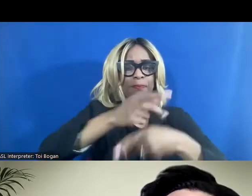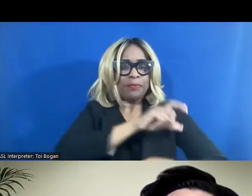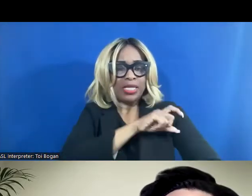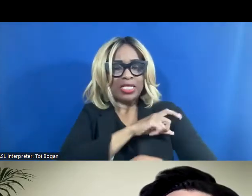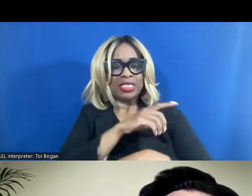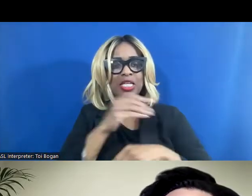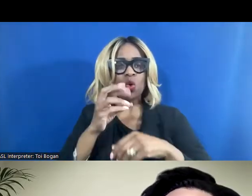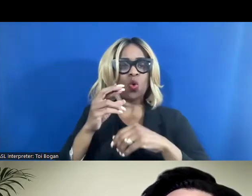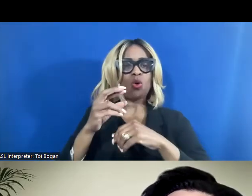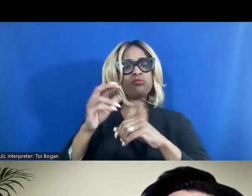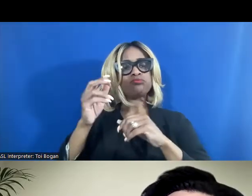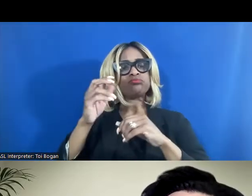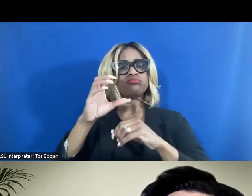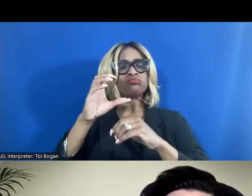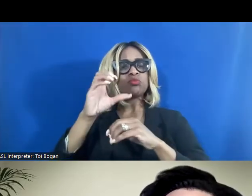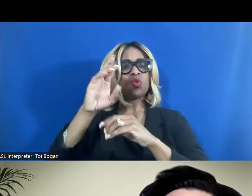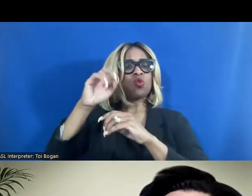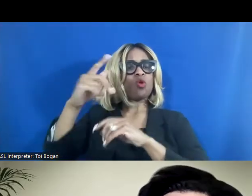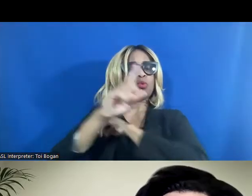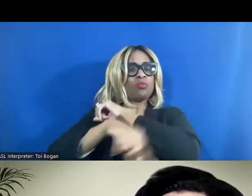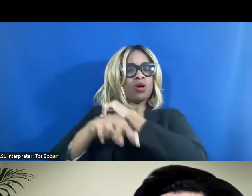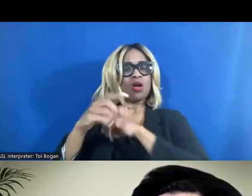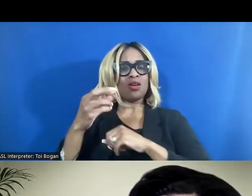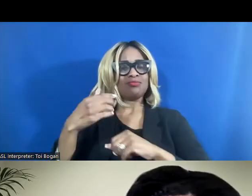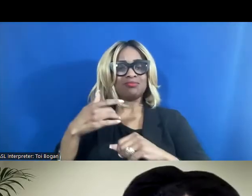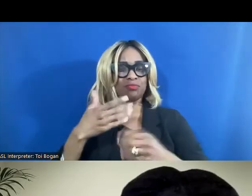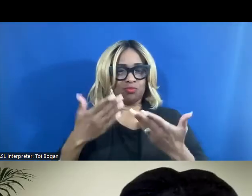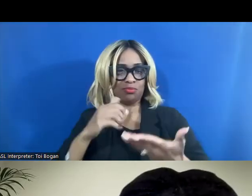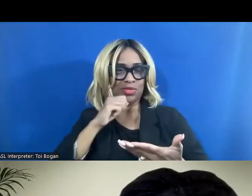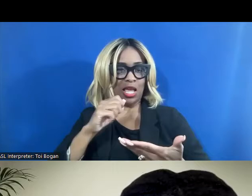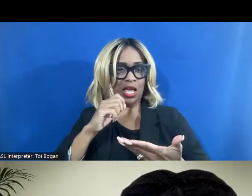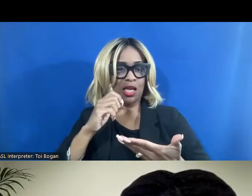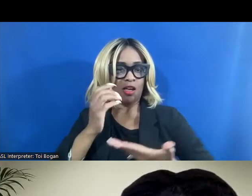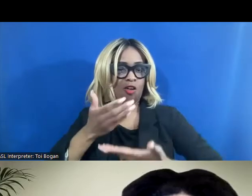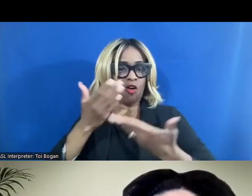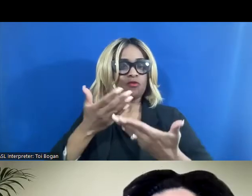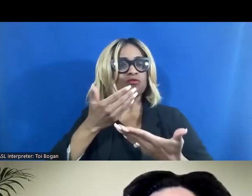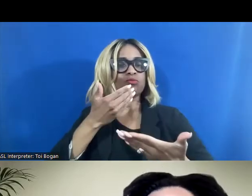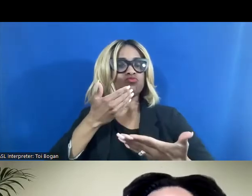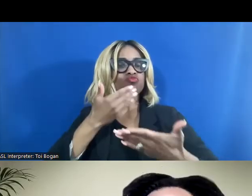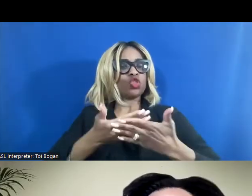to be in well-funded, well-resourced schools offering advanced classes.